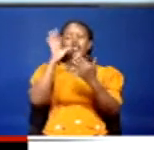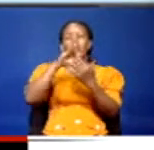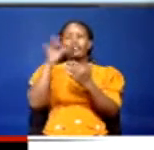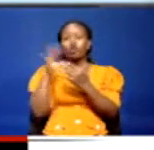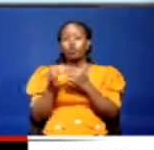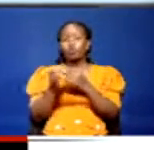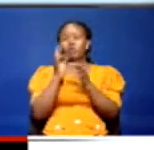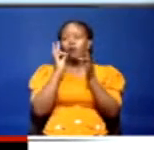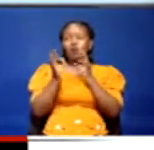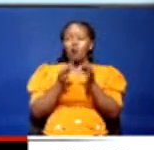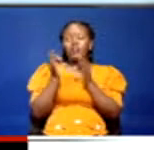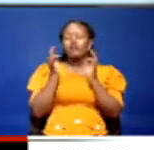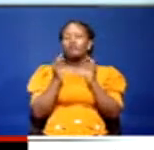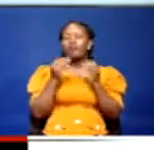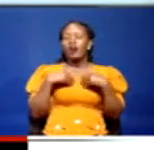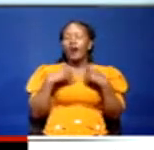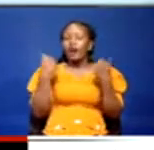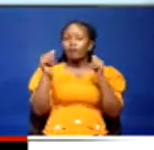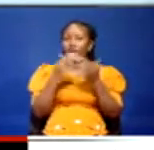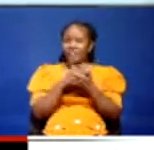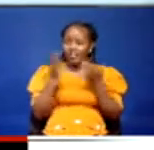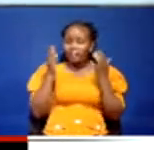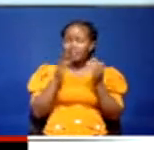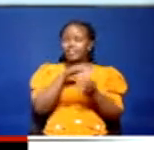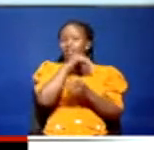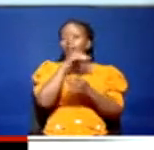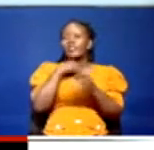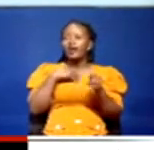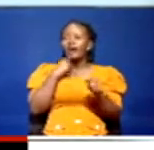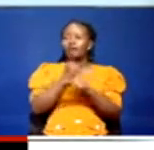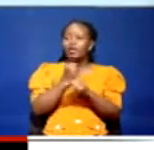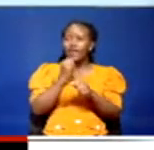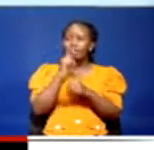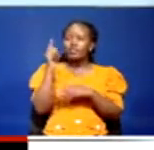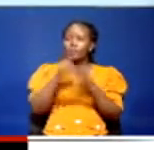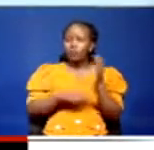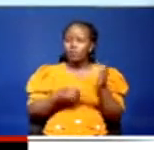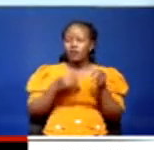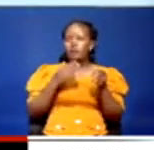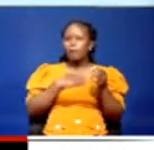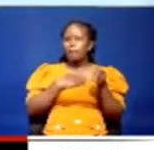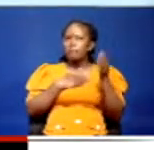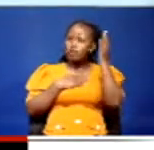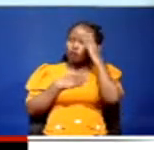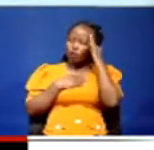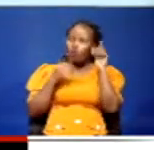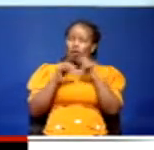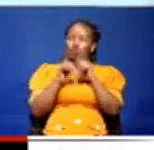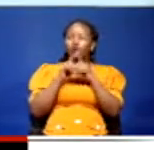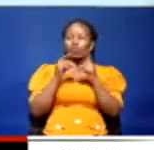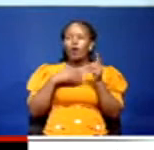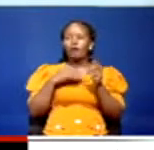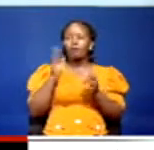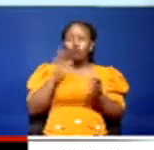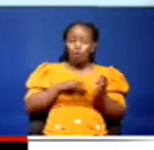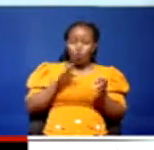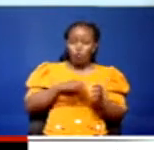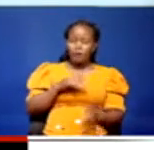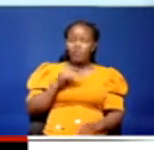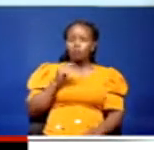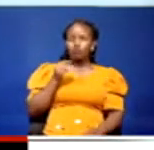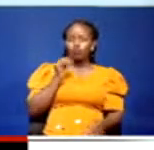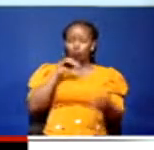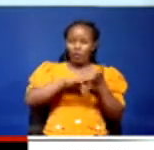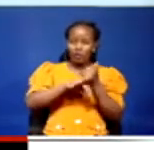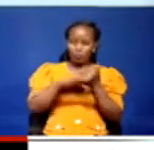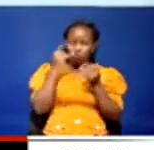Prime Minister has done for the Kenyan women, is to tell us, I see you, I hear you, I have Mama Ida with me, who has also been in the women movement,